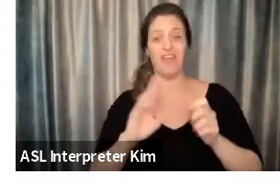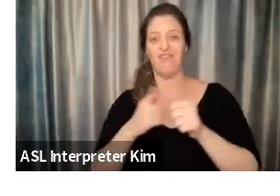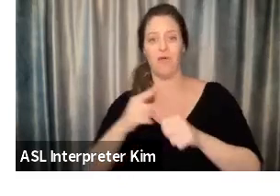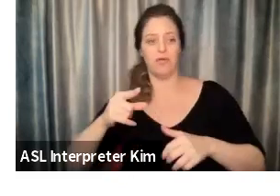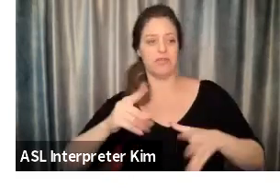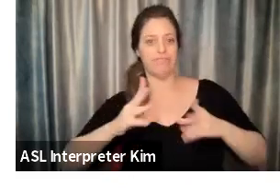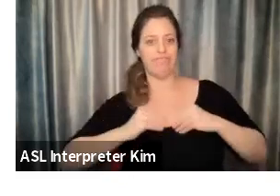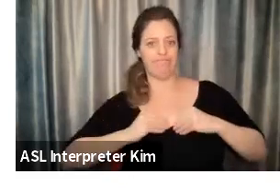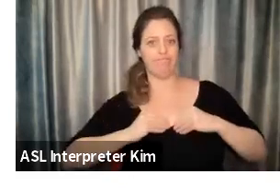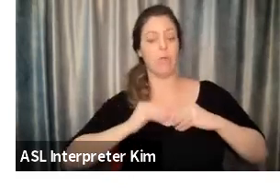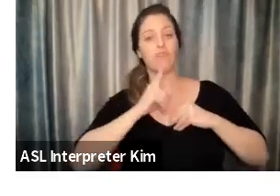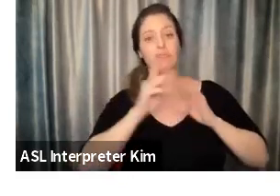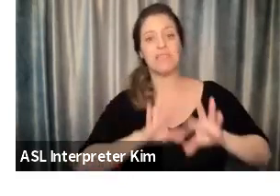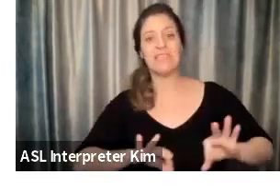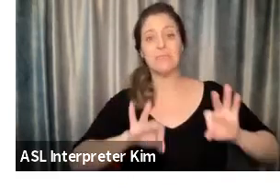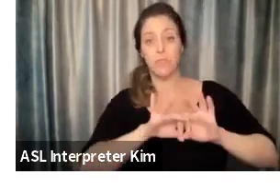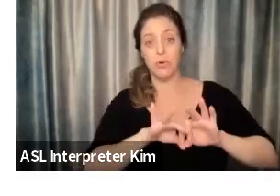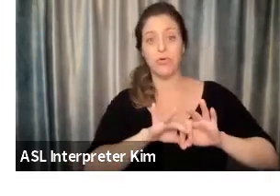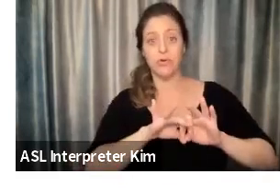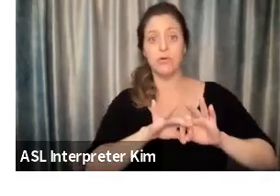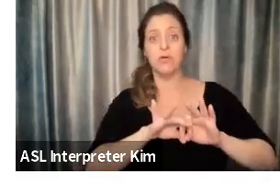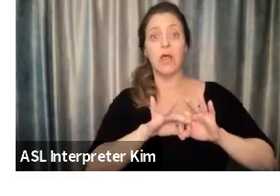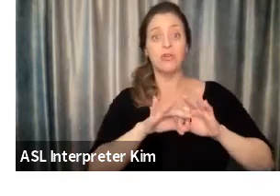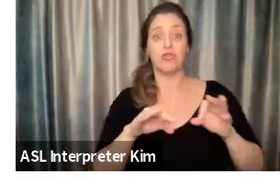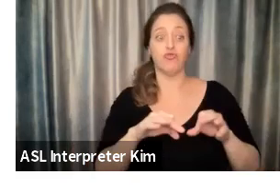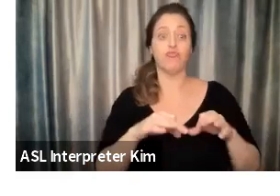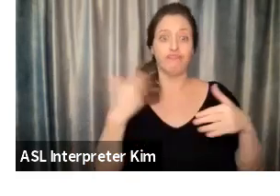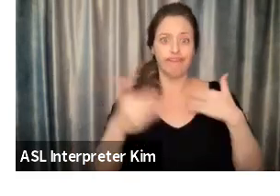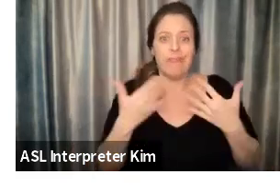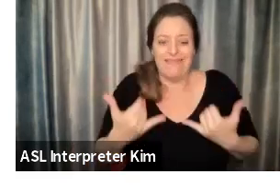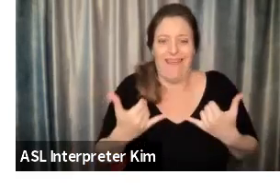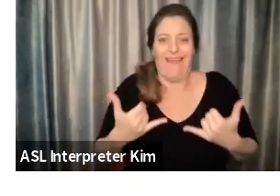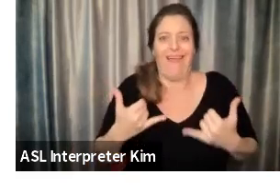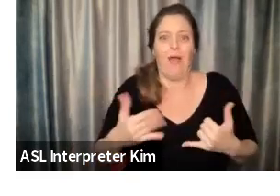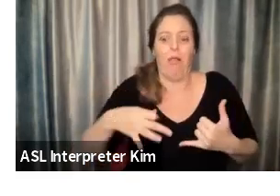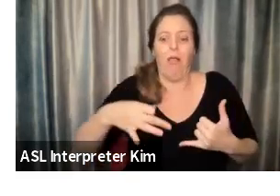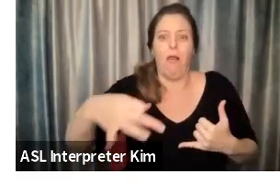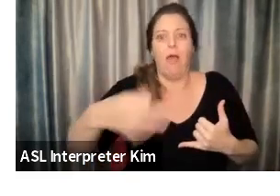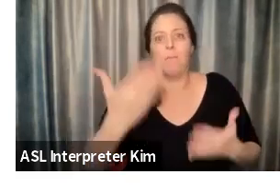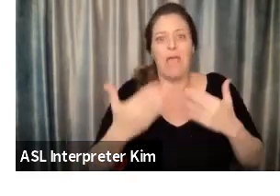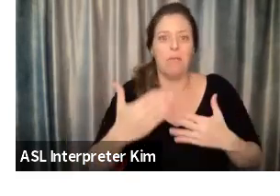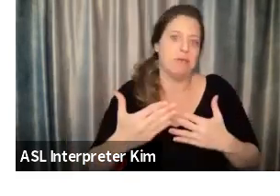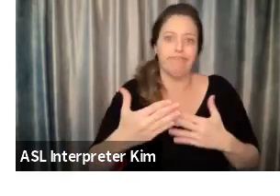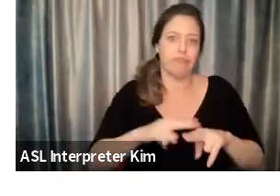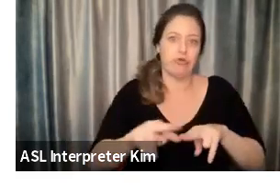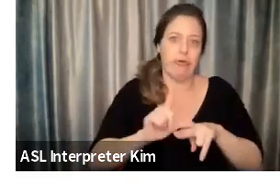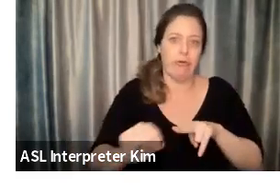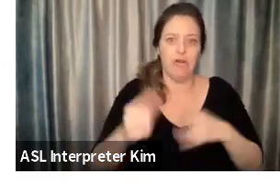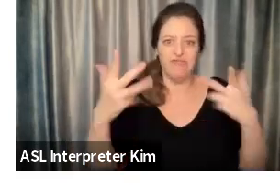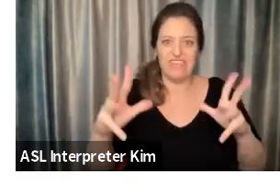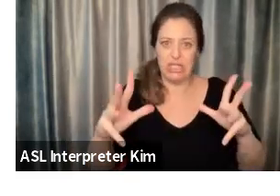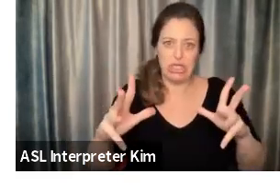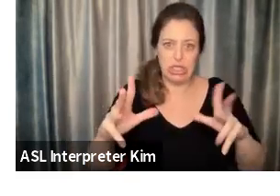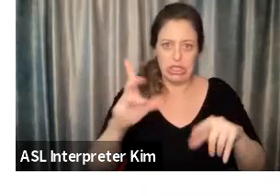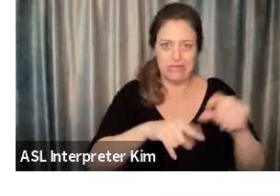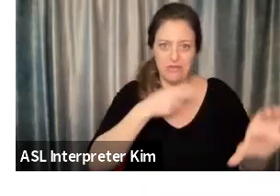why I stress that it's important to get enrolled now so that your child will be able to stay at their home school. We also, if your